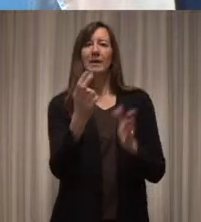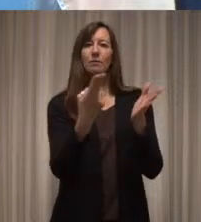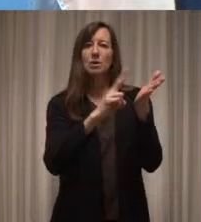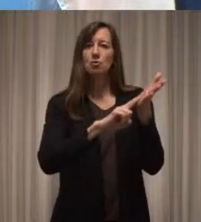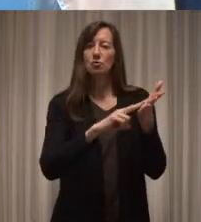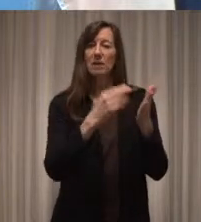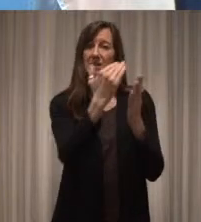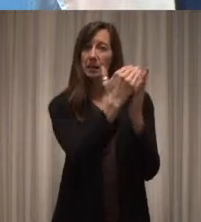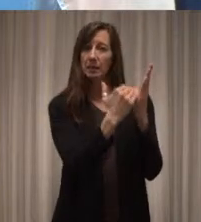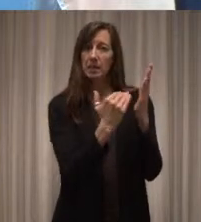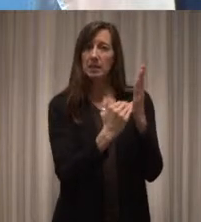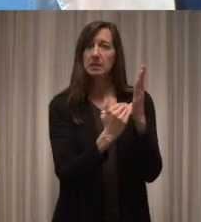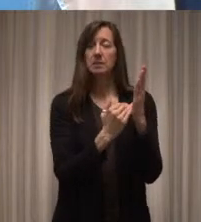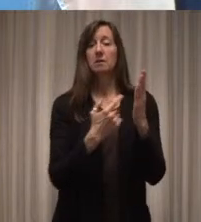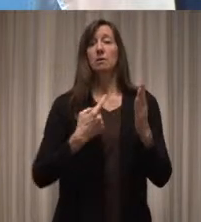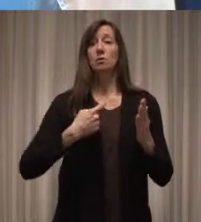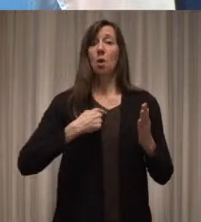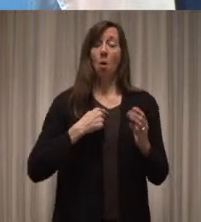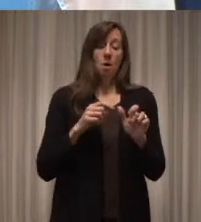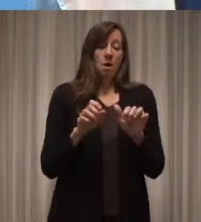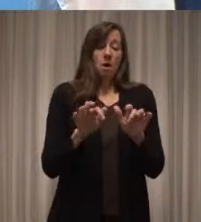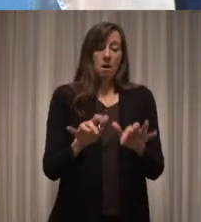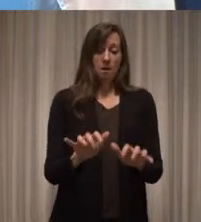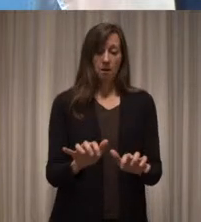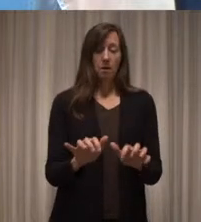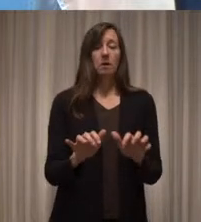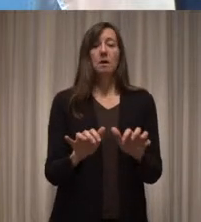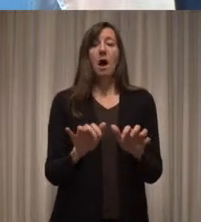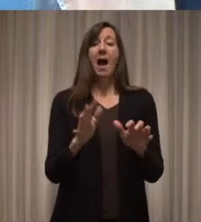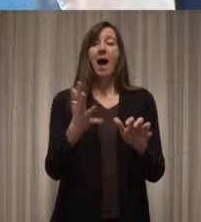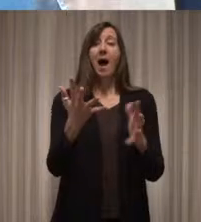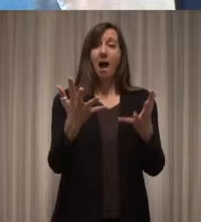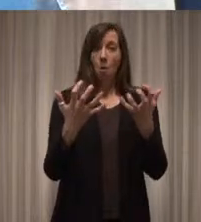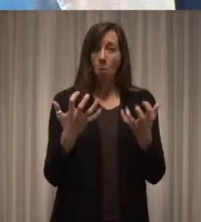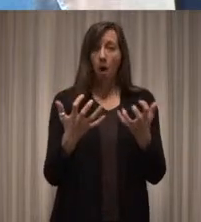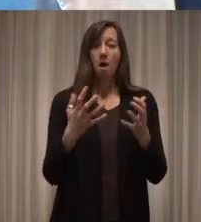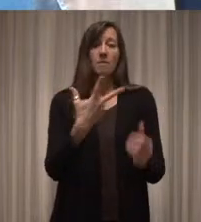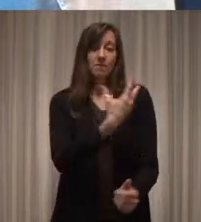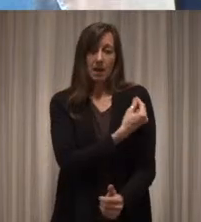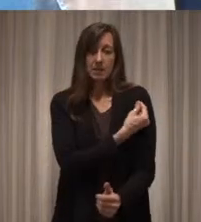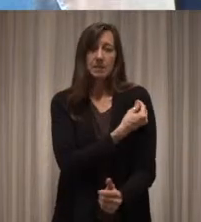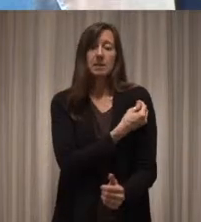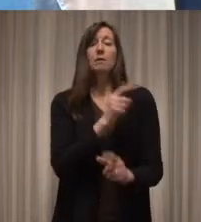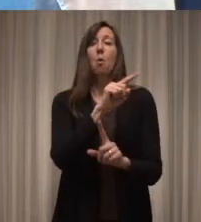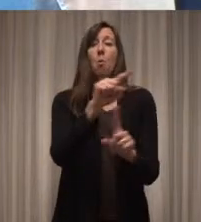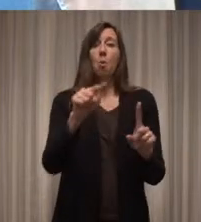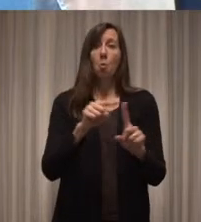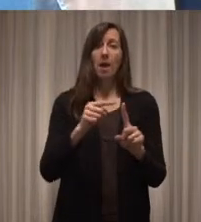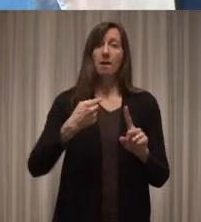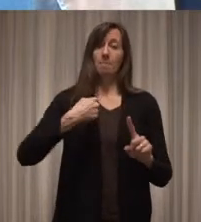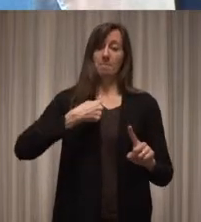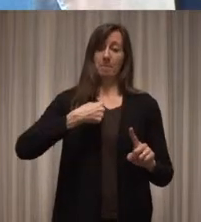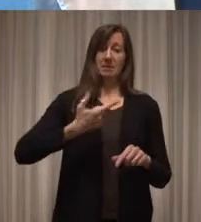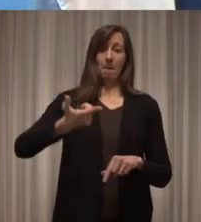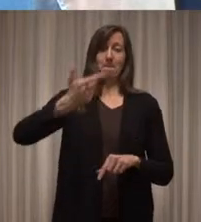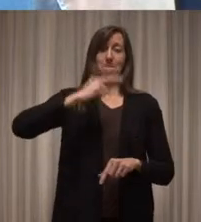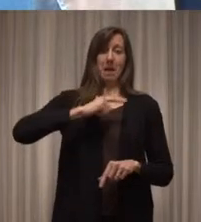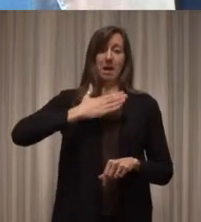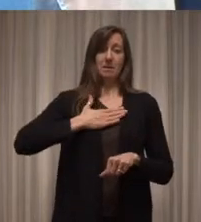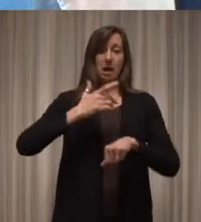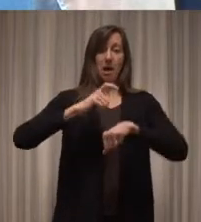that first step and said, I want the vaccine, and when I'm eligible, please let me know. So we have